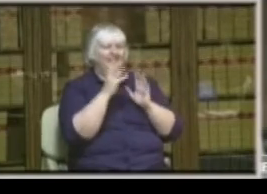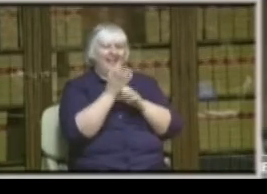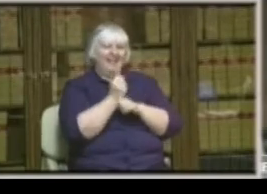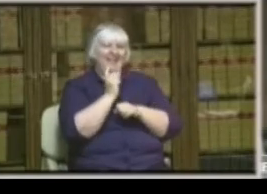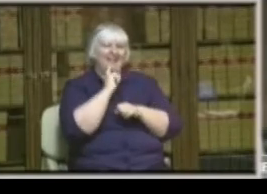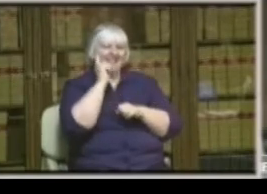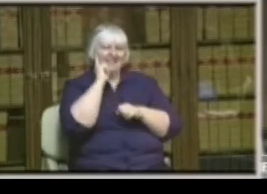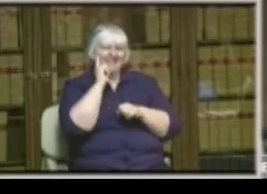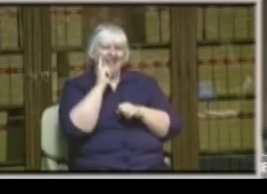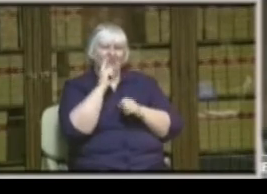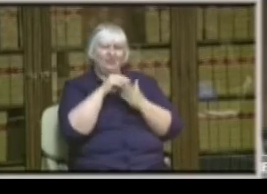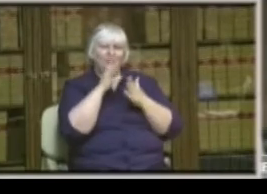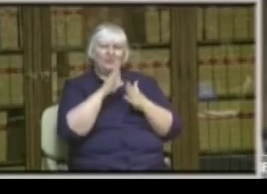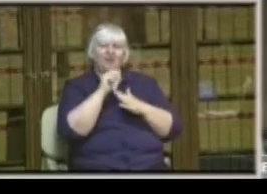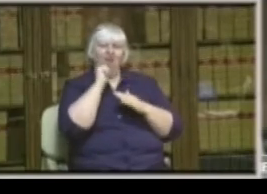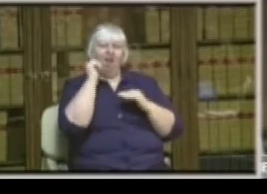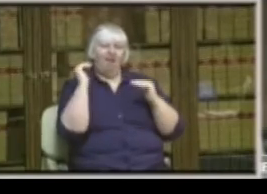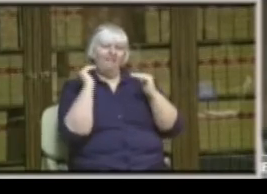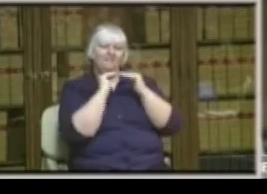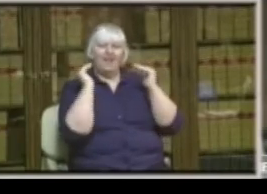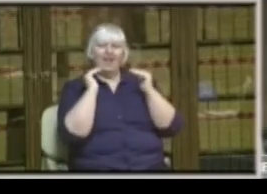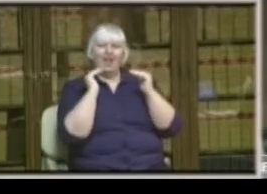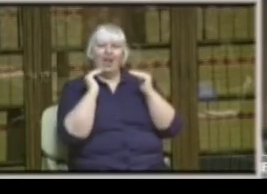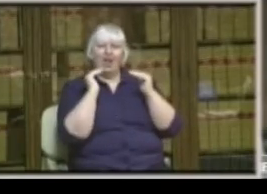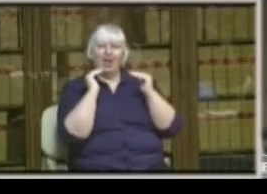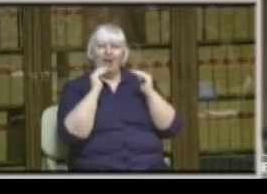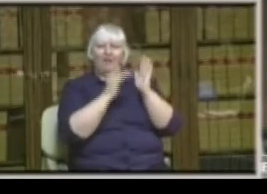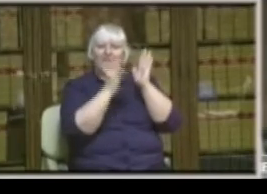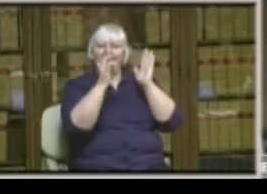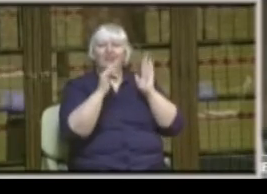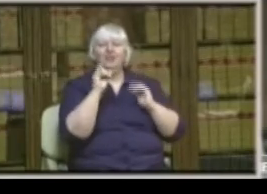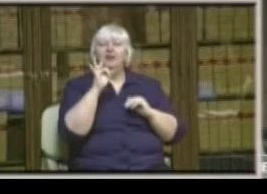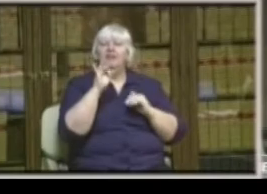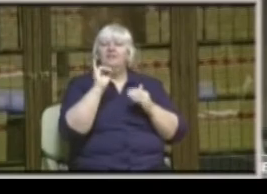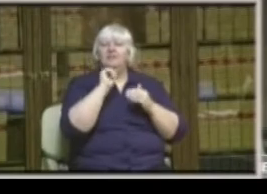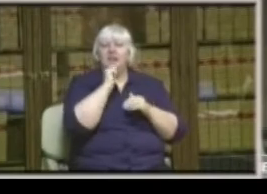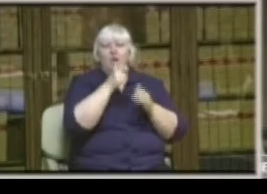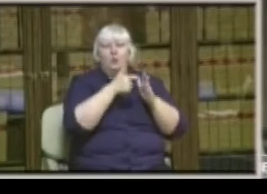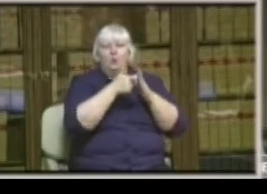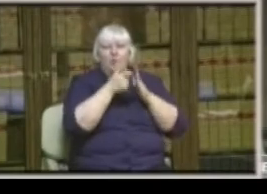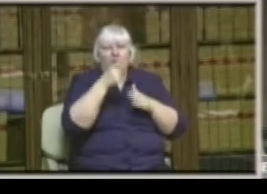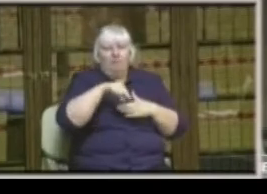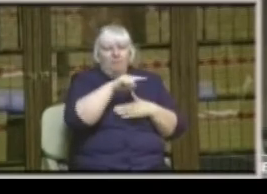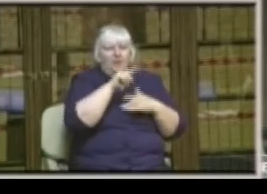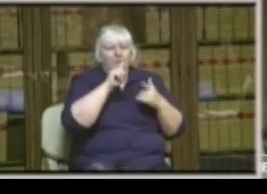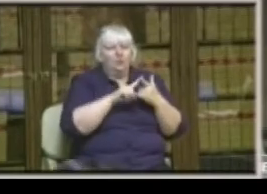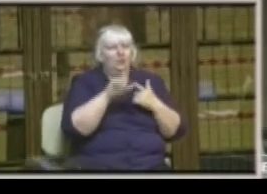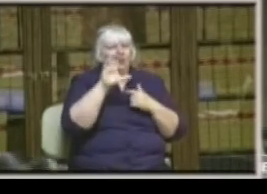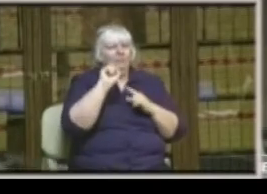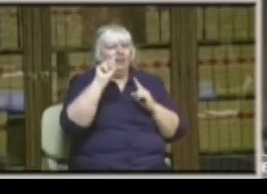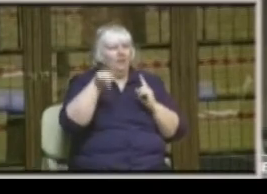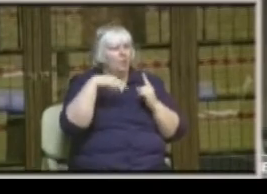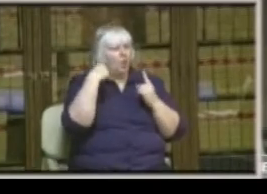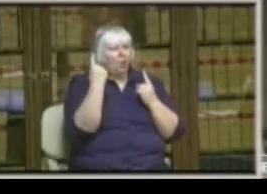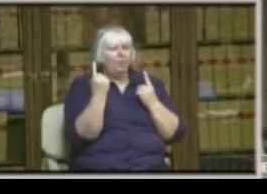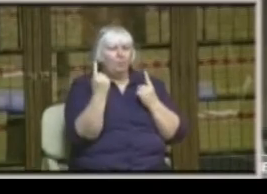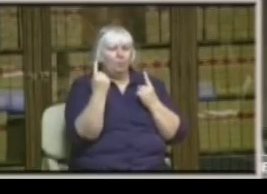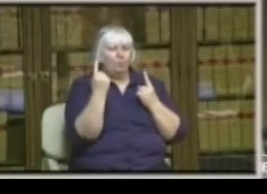students an unfair advantage towards getting a diploma, if not requiring them to be the